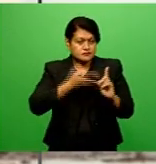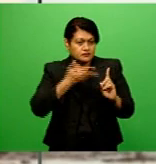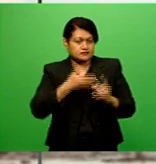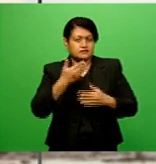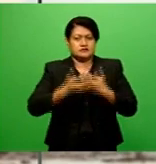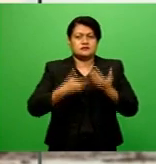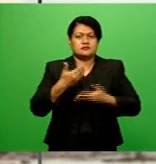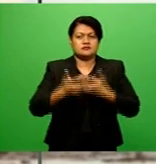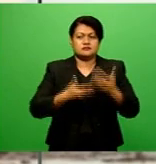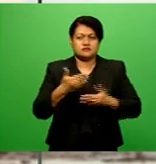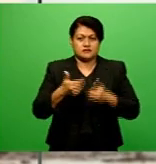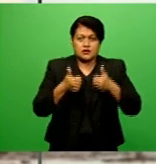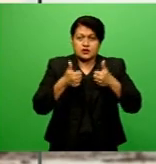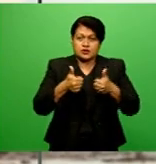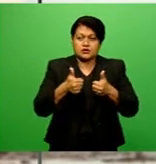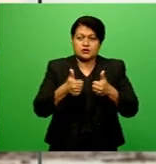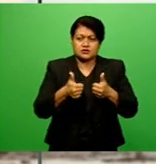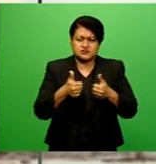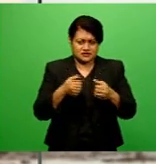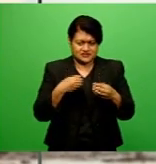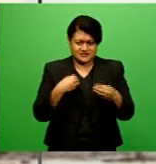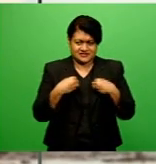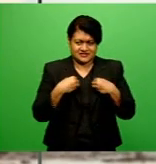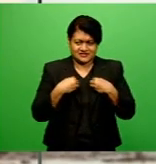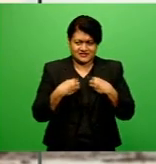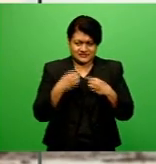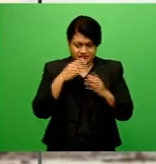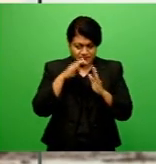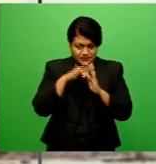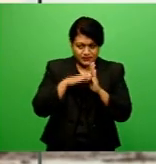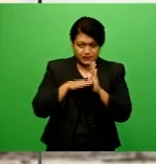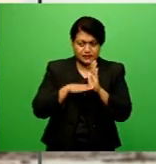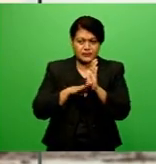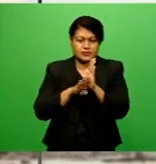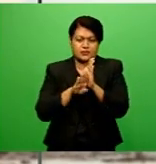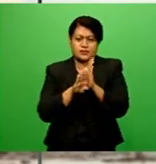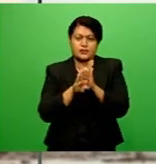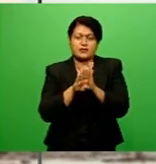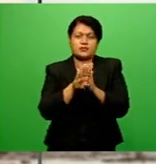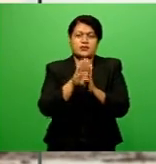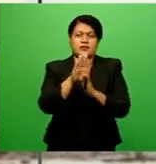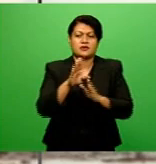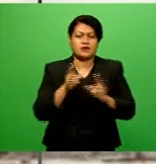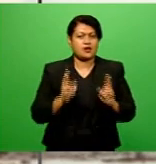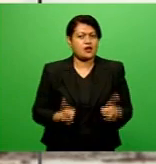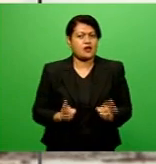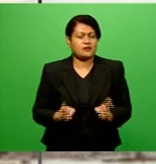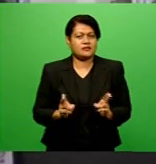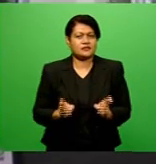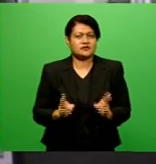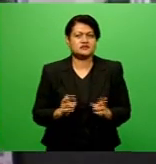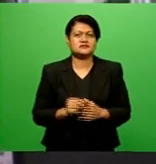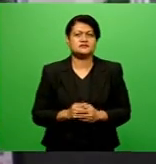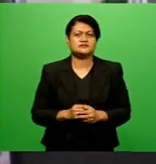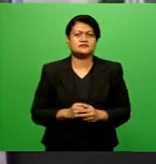of businesses are returning to some state of normalcy. Josai Nanunga reports.